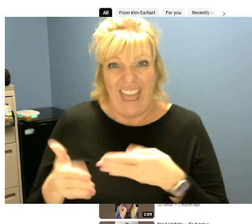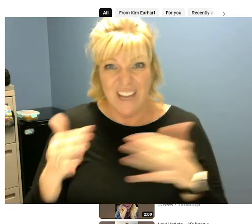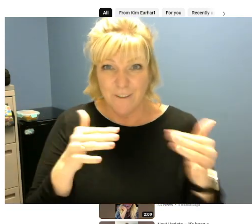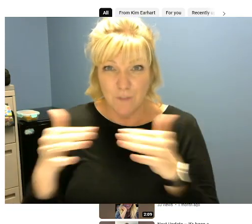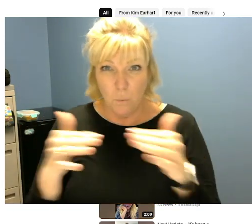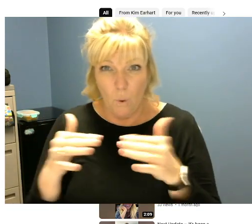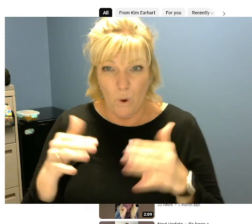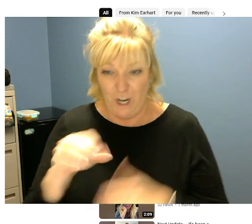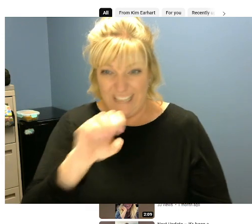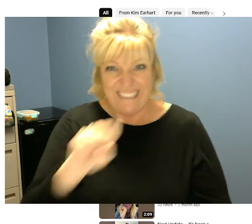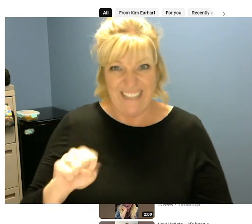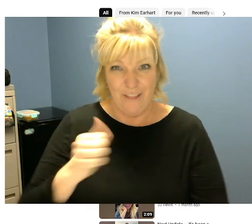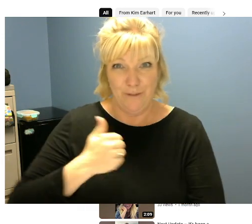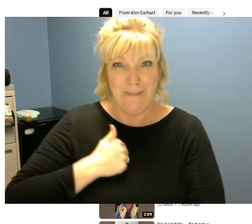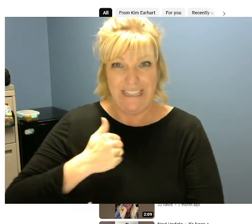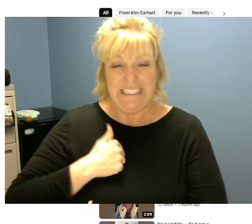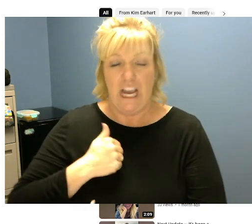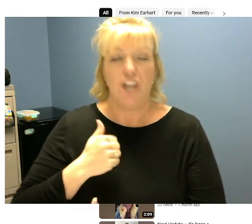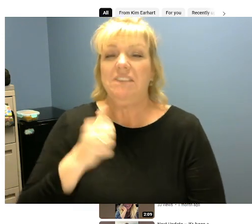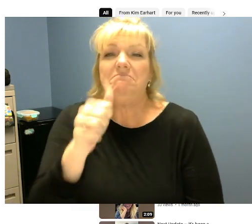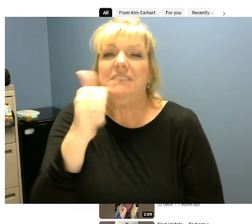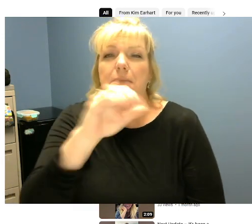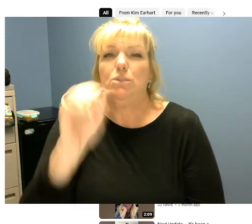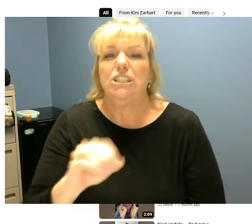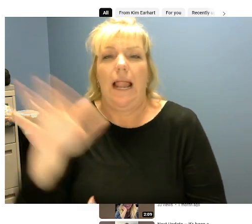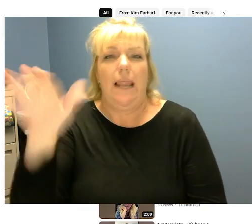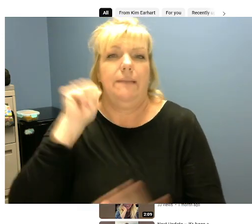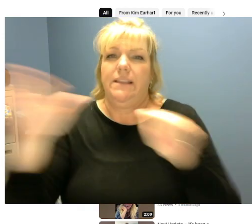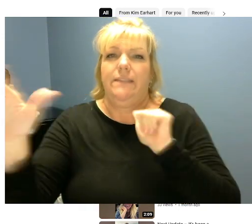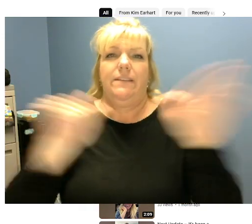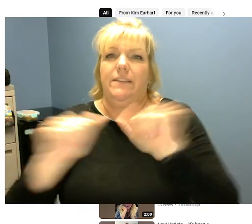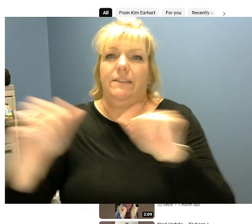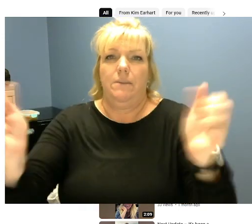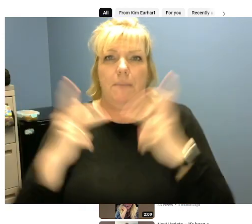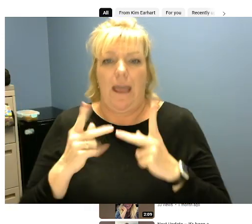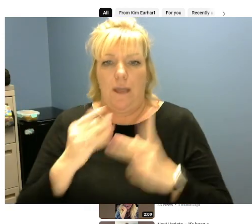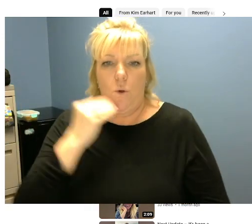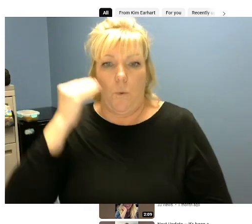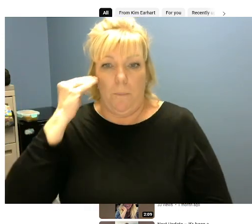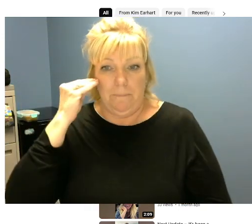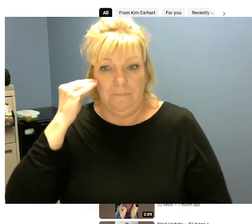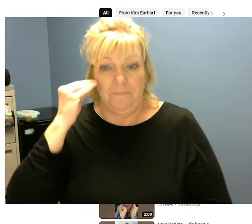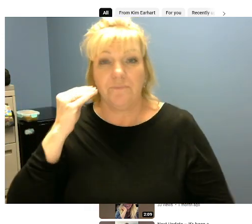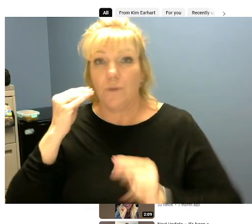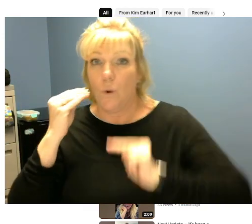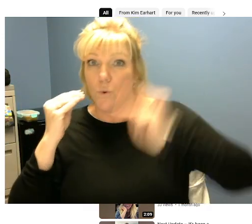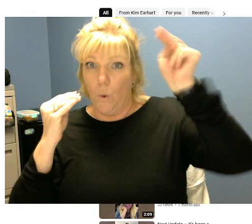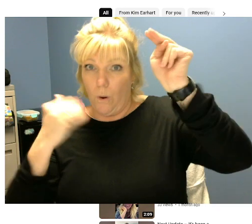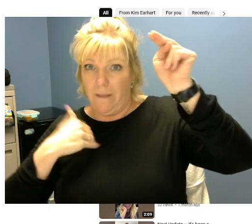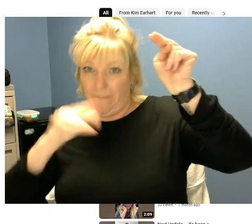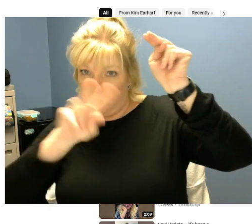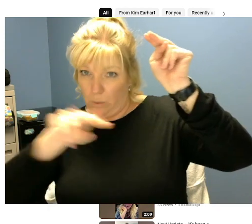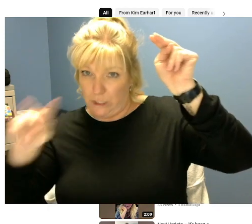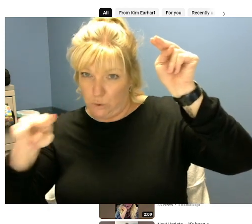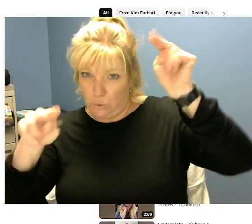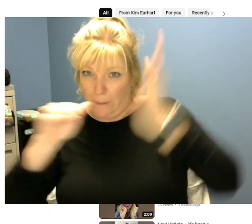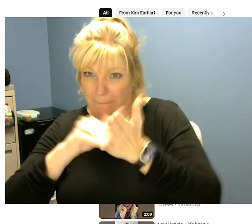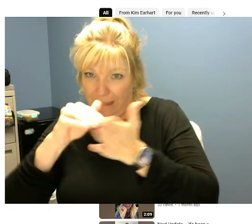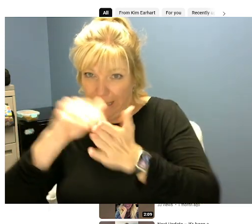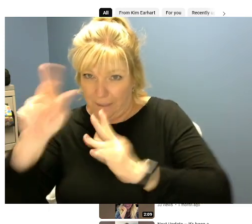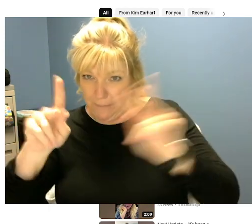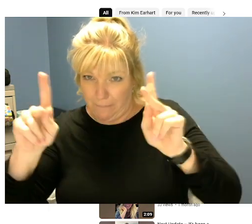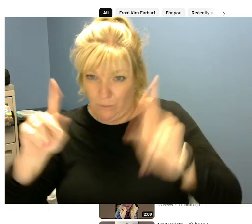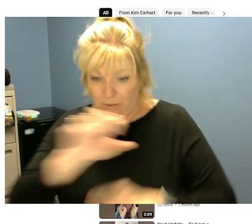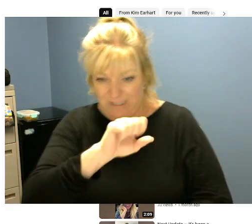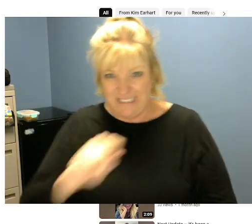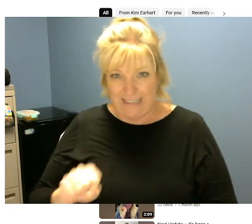the Confederacy already is at a huge disadvantage in terms of population. There are 22 million people in the North. There are 9 million people in the